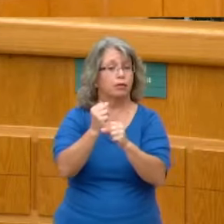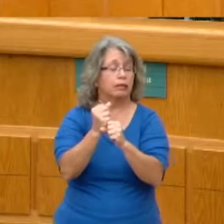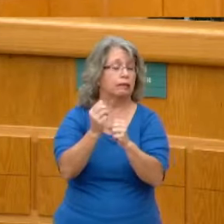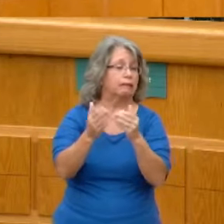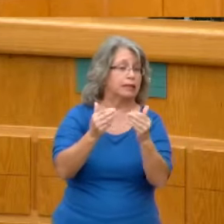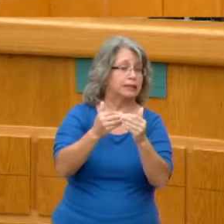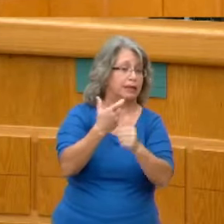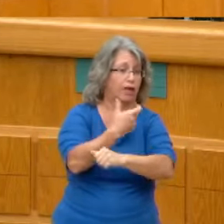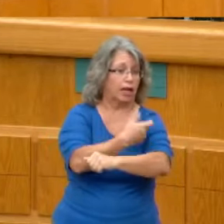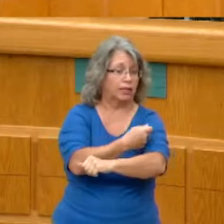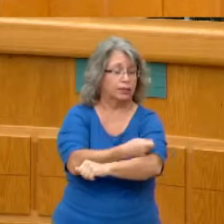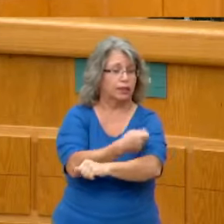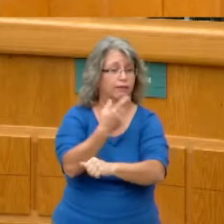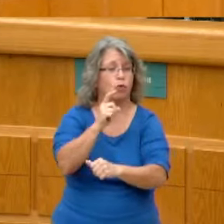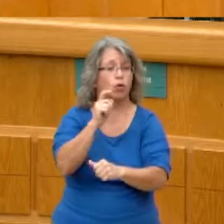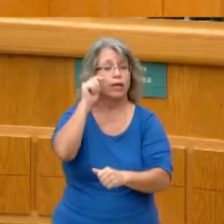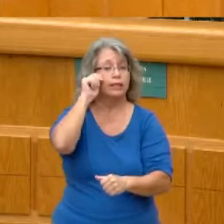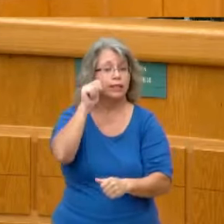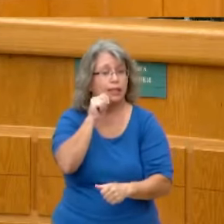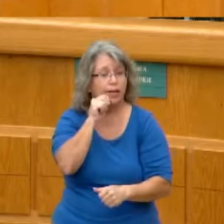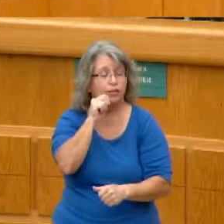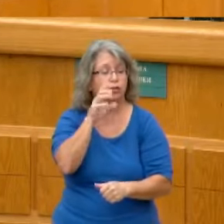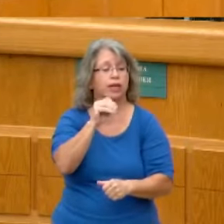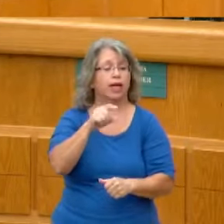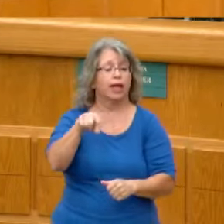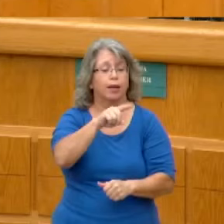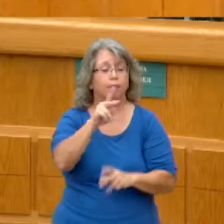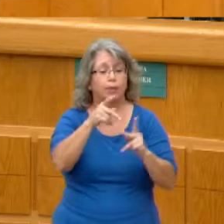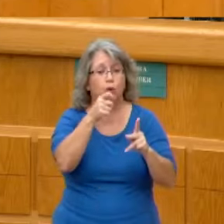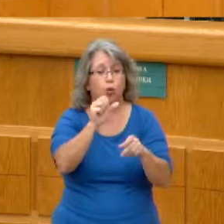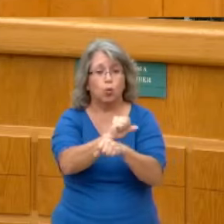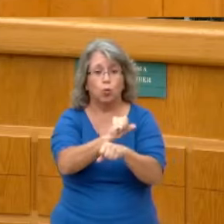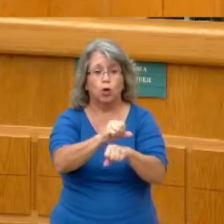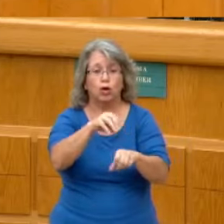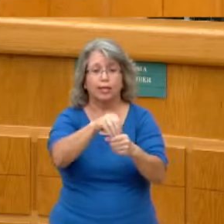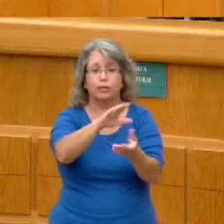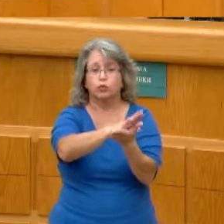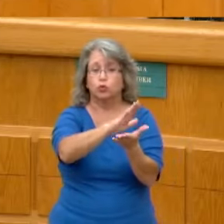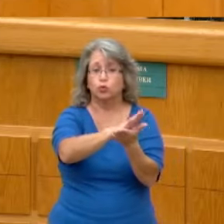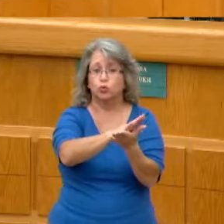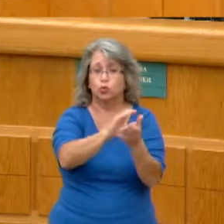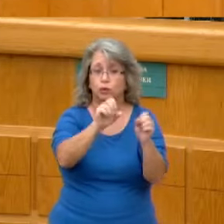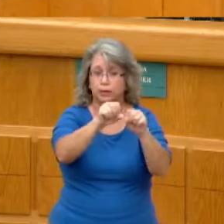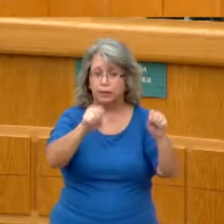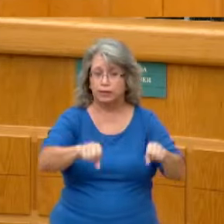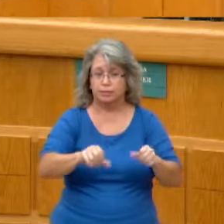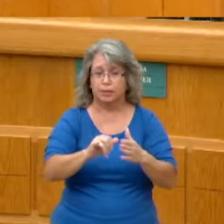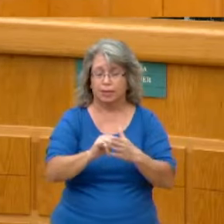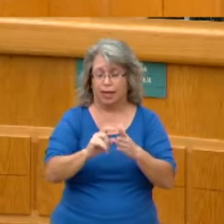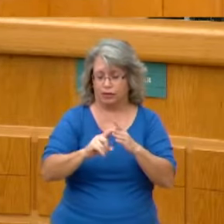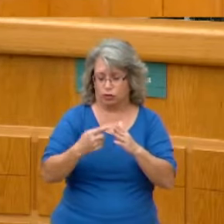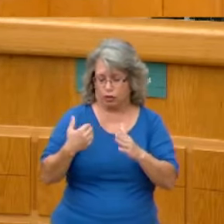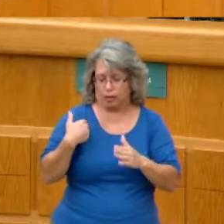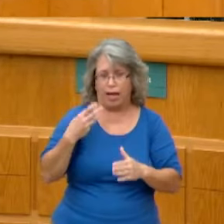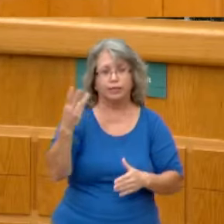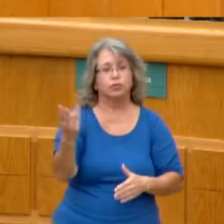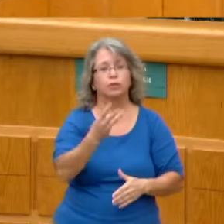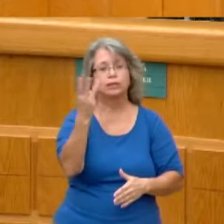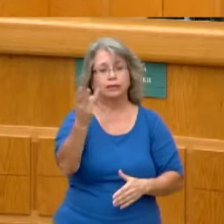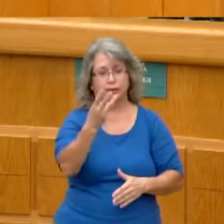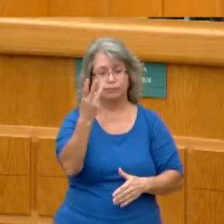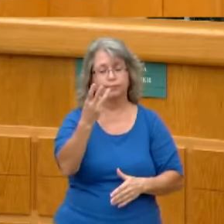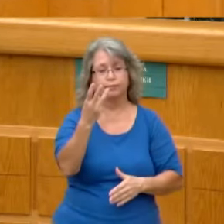and those who work in our school system. The Teen Mobile Vaccination Program kicked off last Wednesday. And to